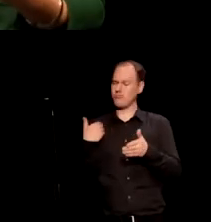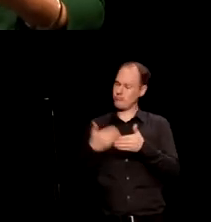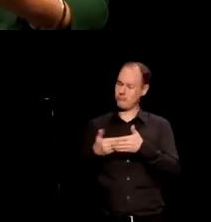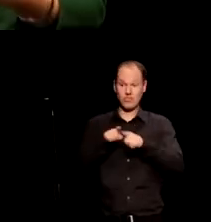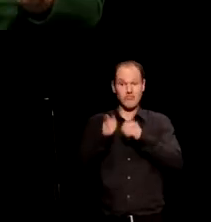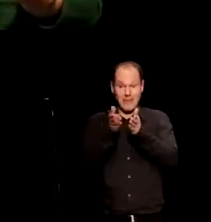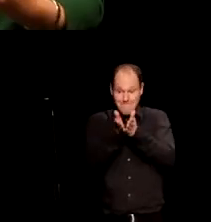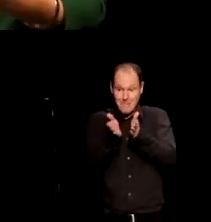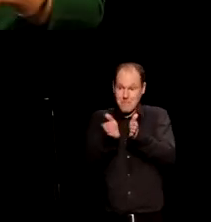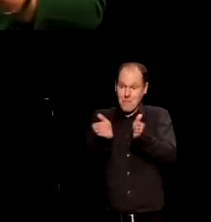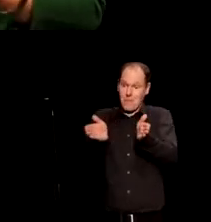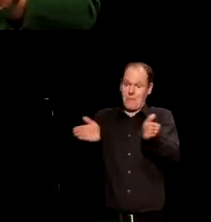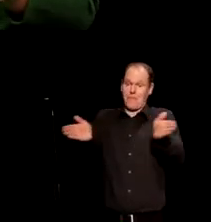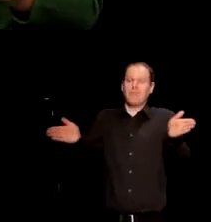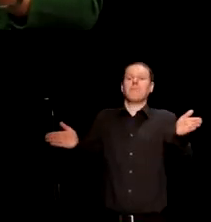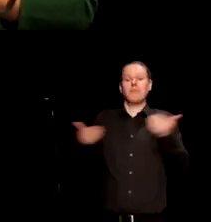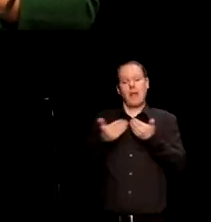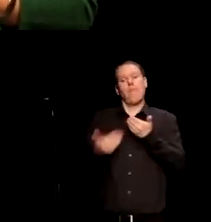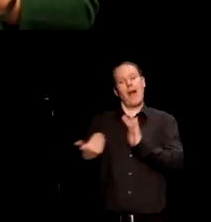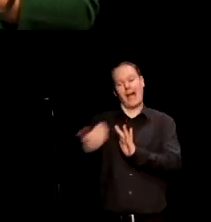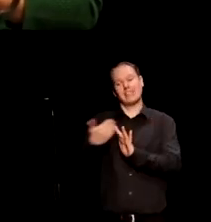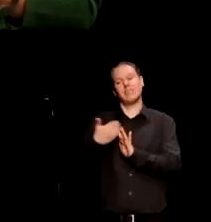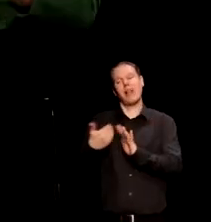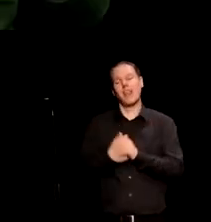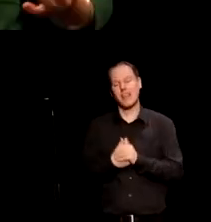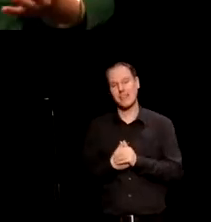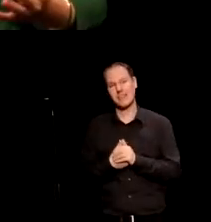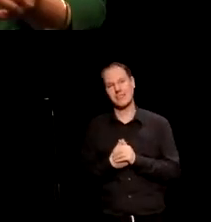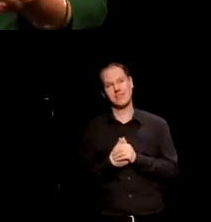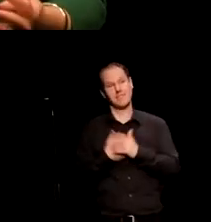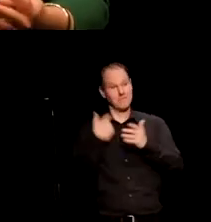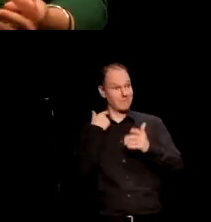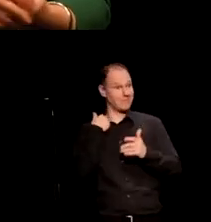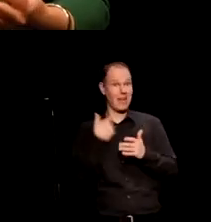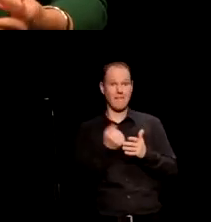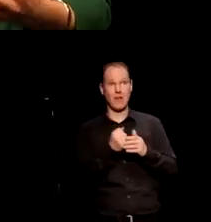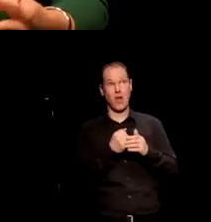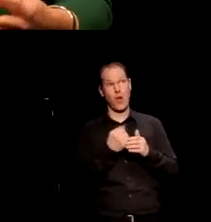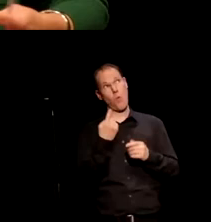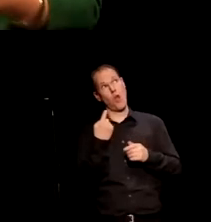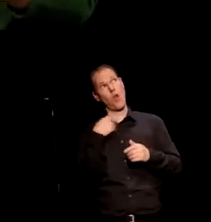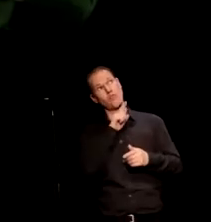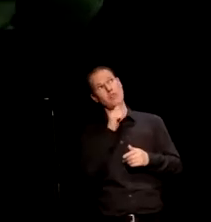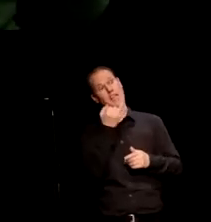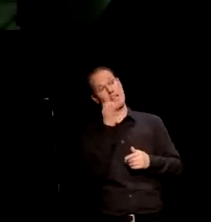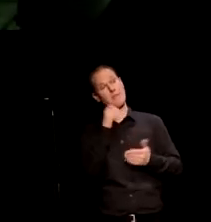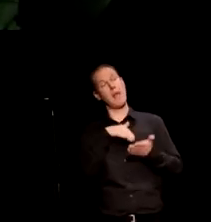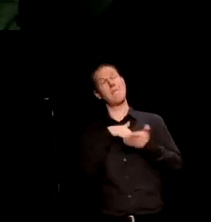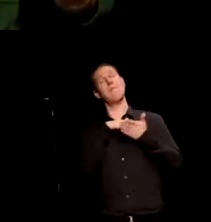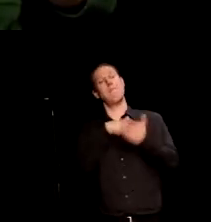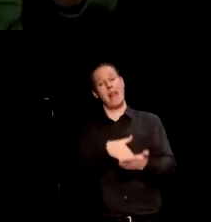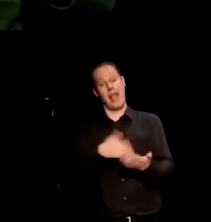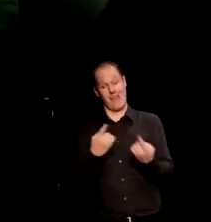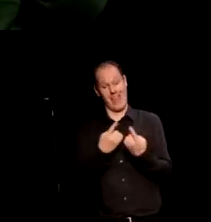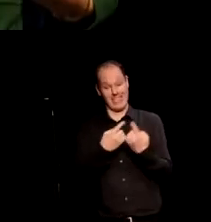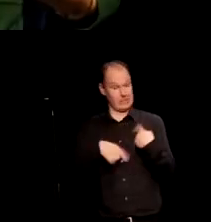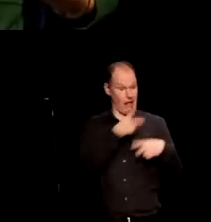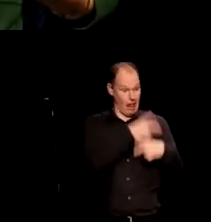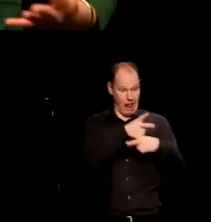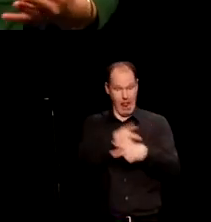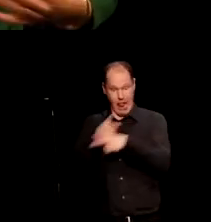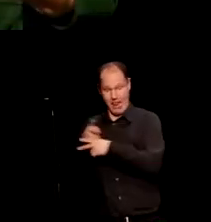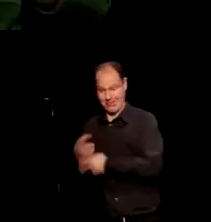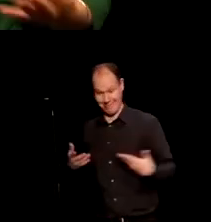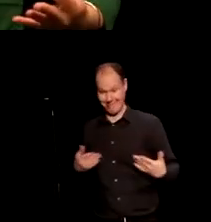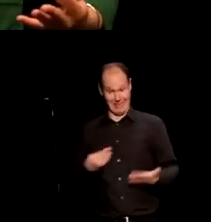open itself up and make itself more accessible. But we're really conscious that, you know, caring for 170 million items you know, we don't have the